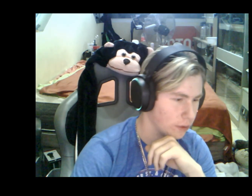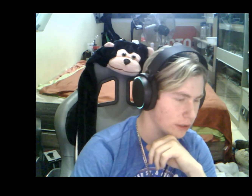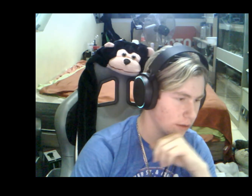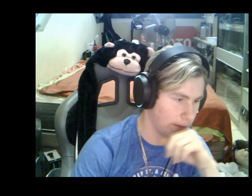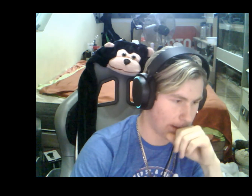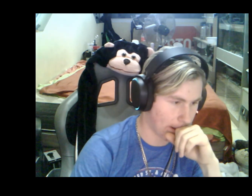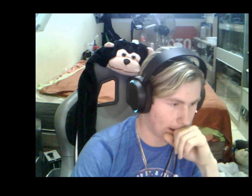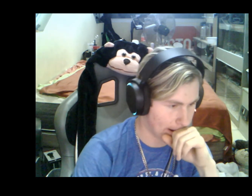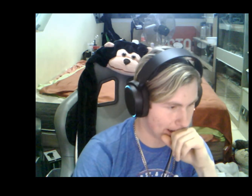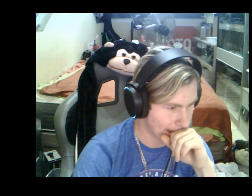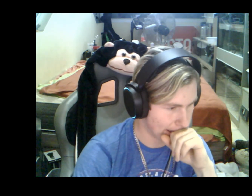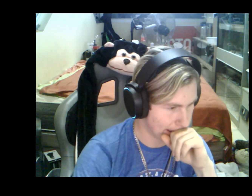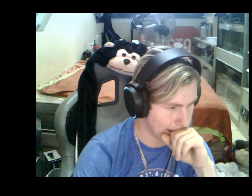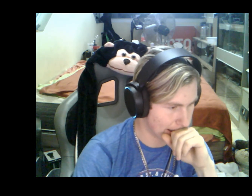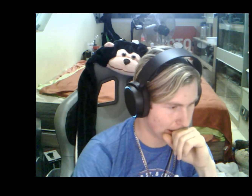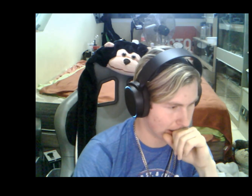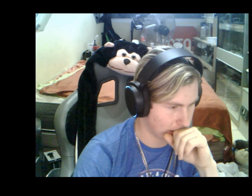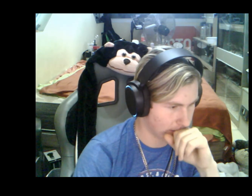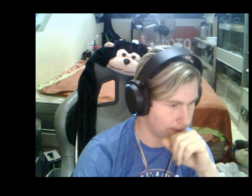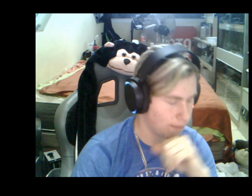stage 4 still.